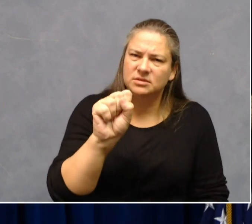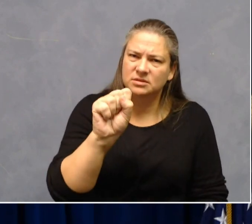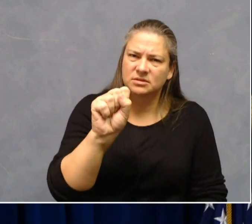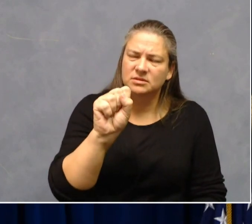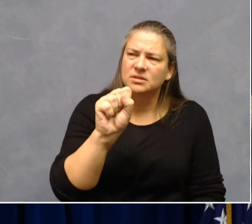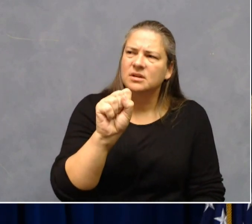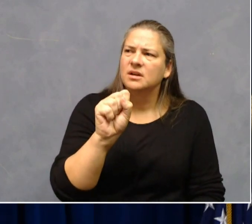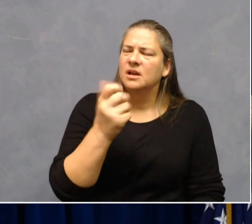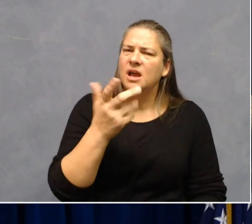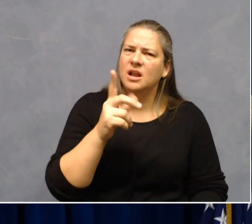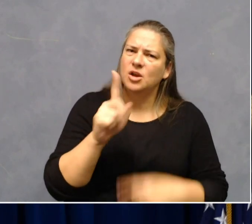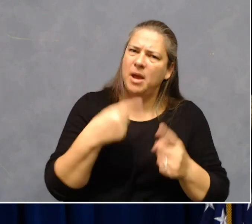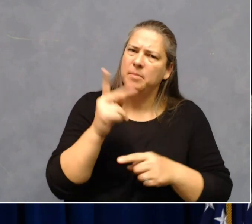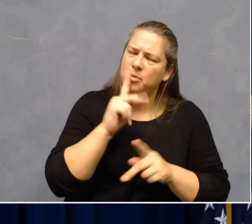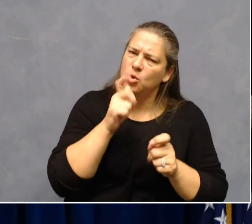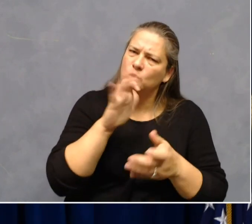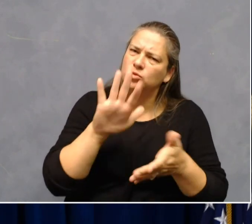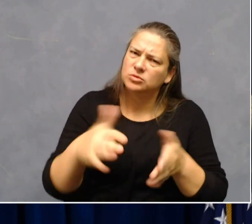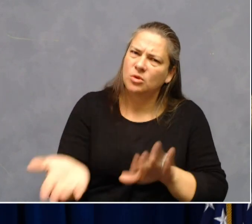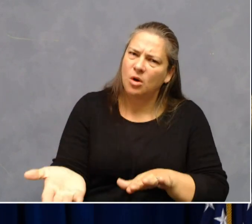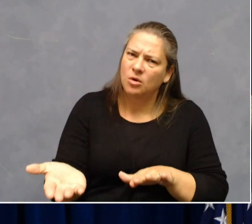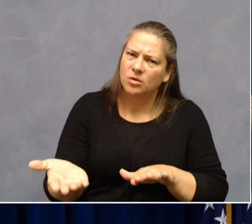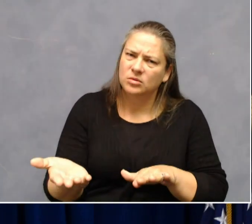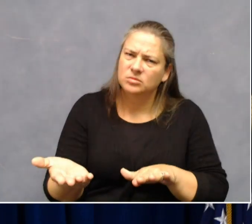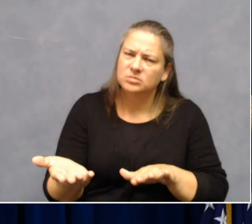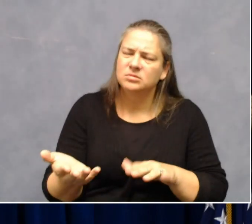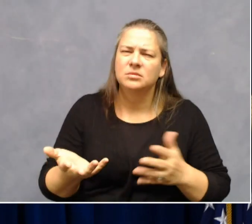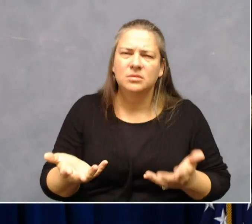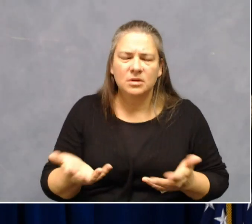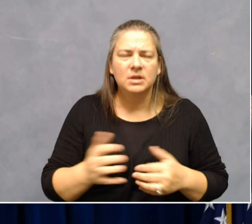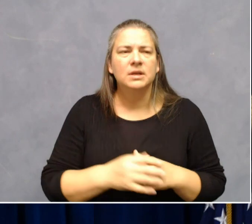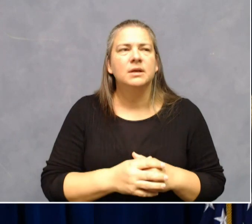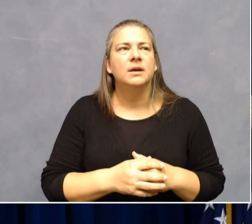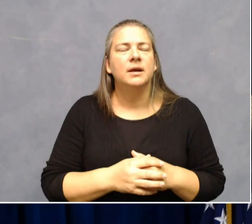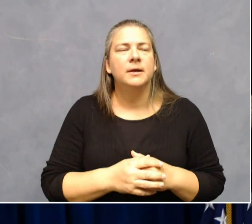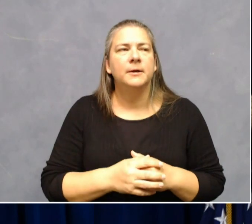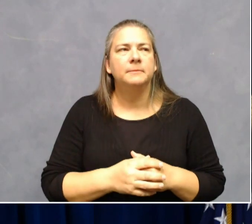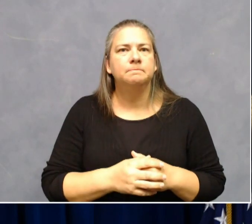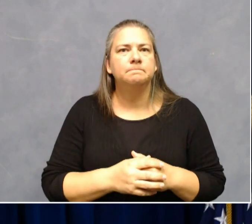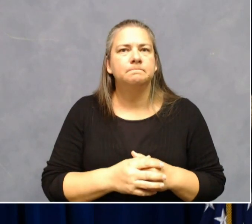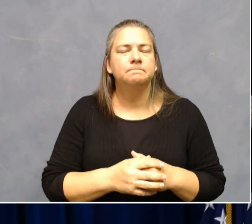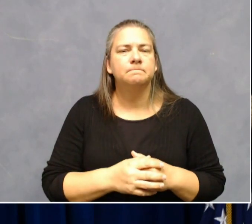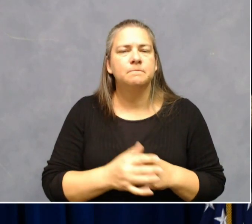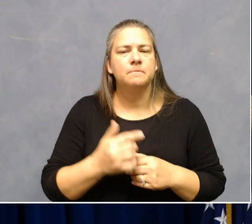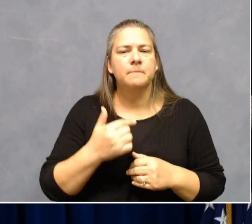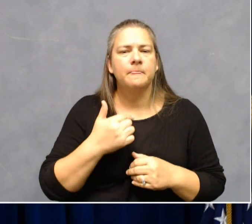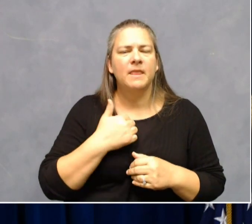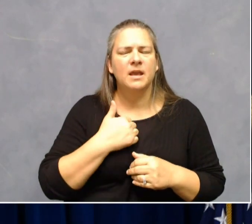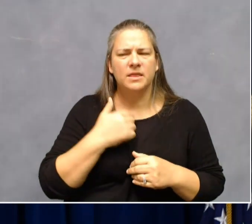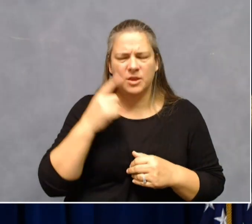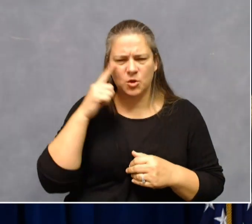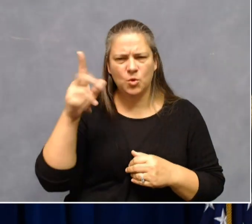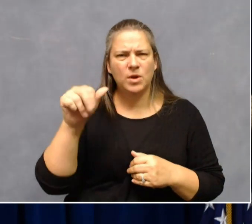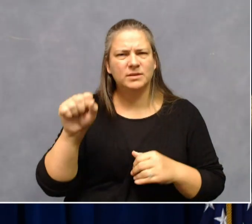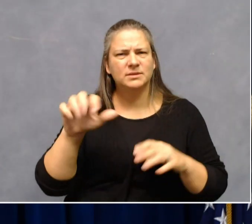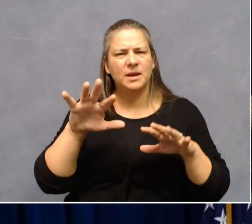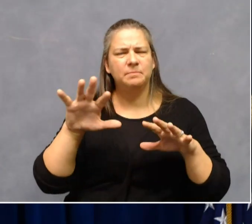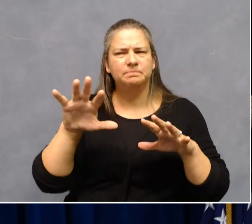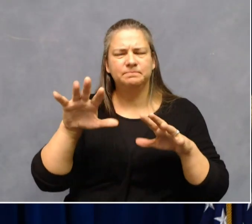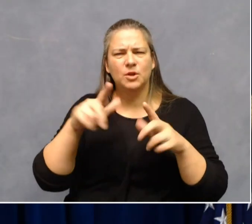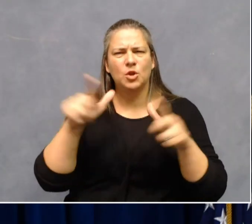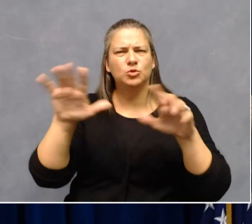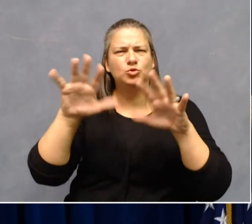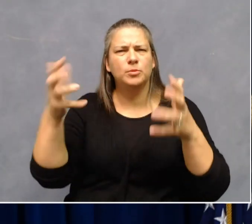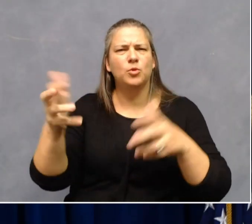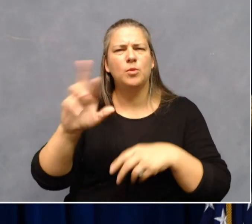lost. So I think there was a large group of Republican senators, and as best as